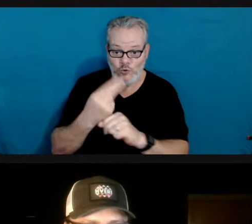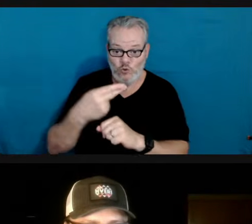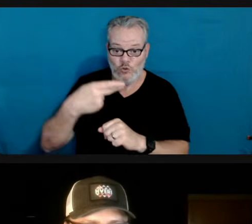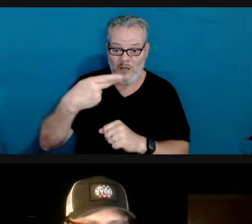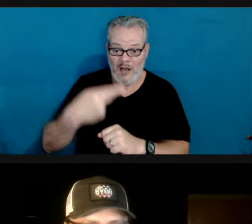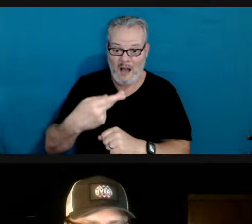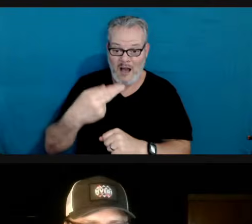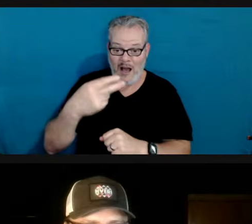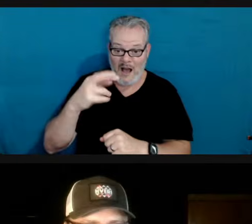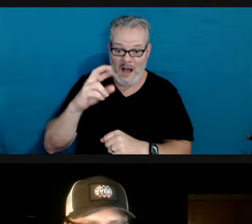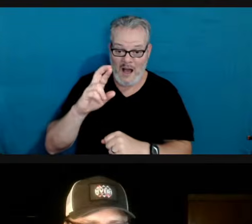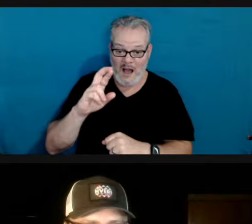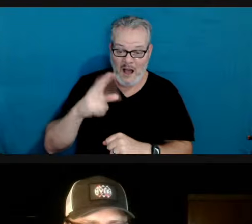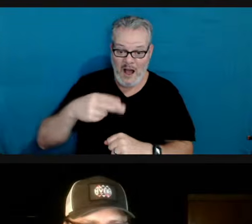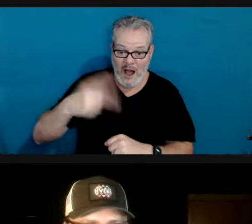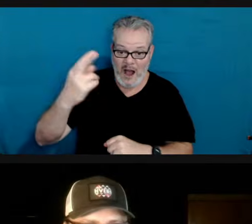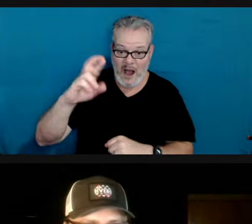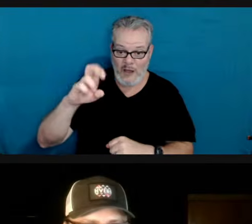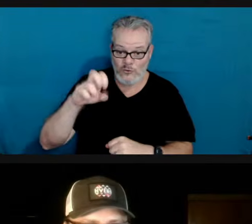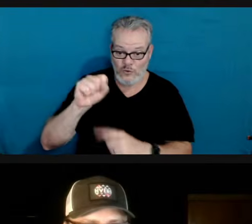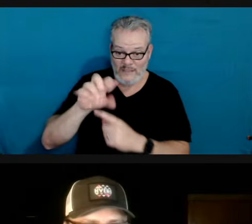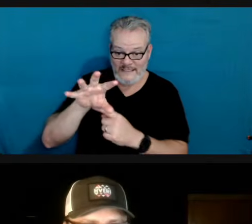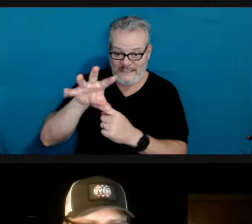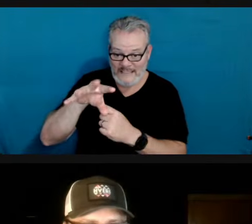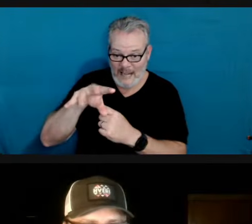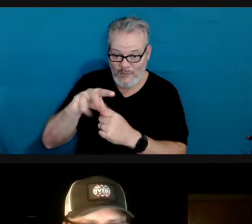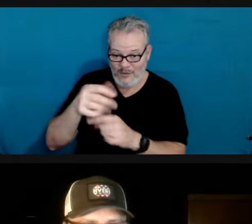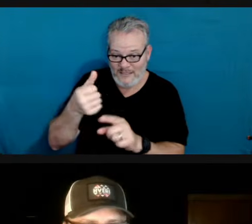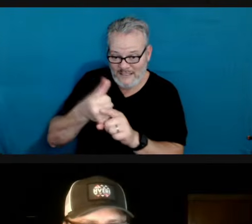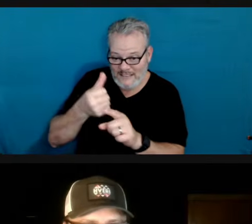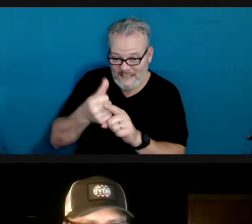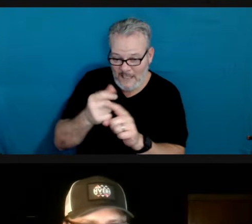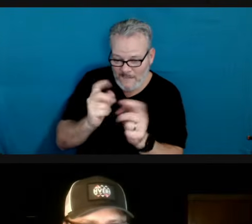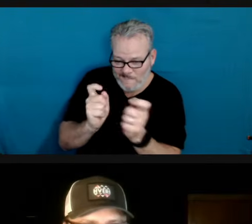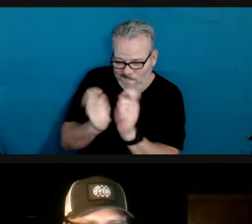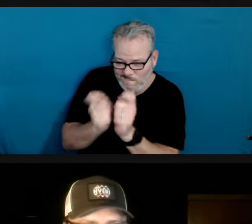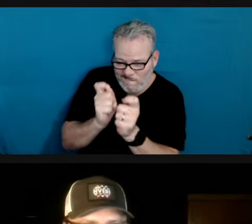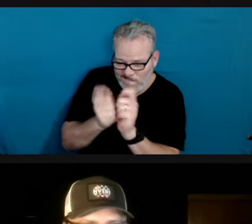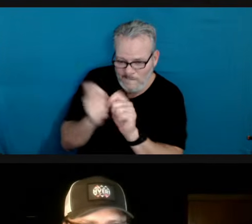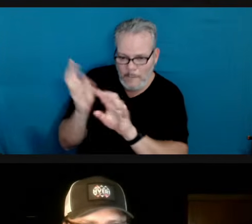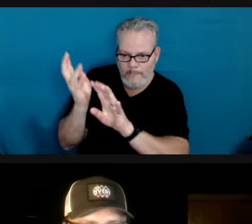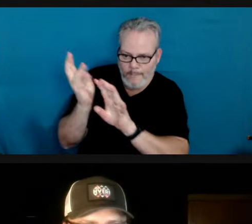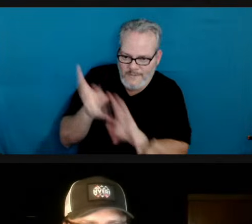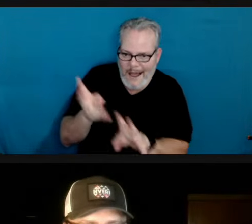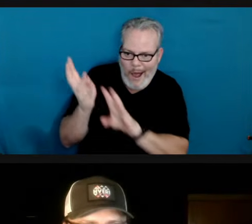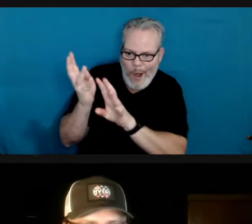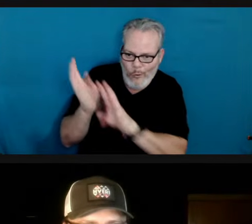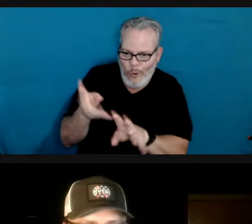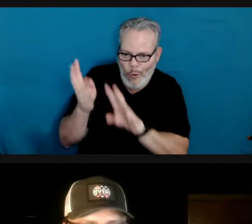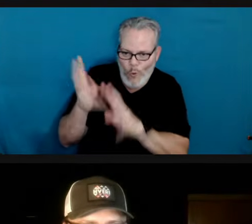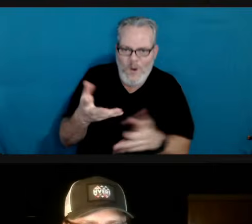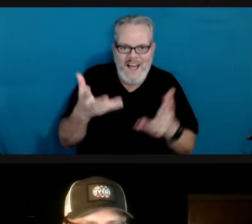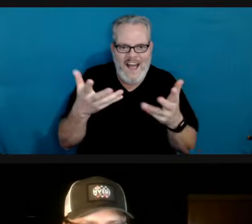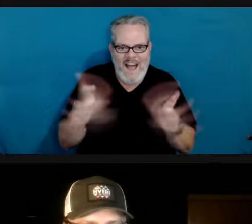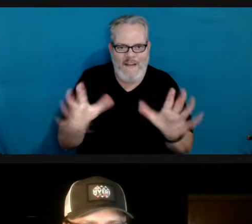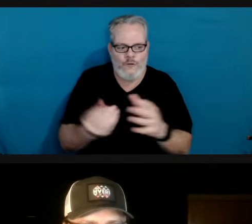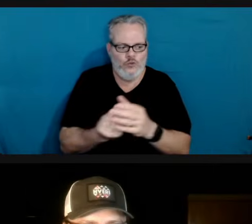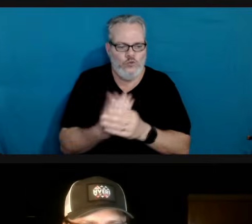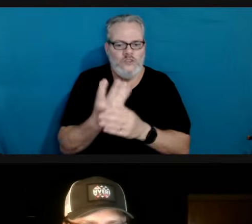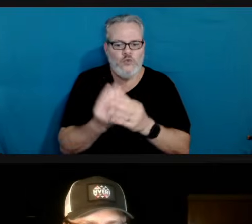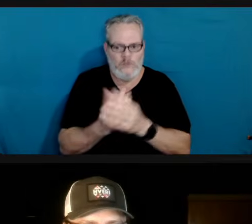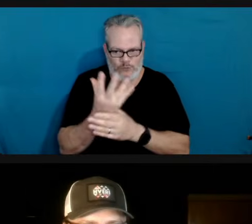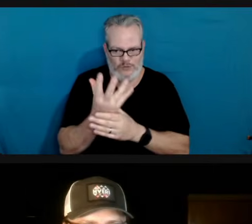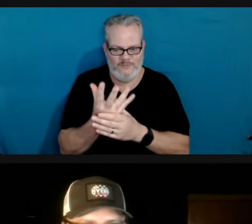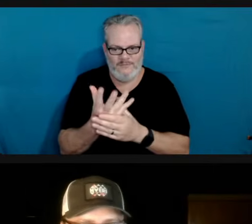downloaded after the eruption. So that's why it takes a little while, but they revise it upwards, probably because it is notable that it was the